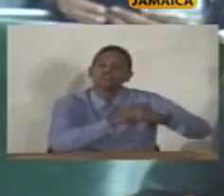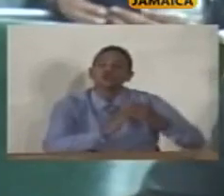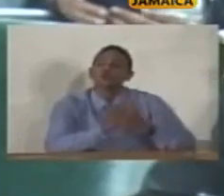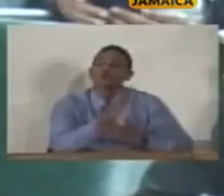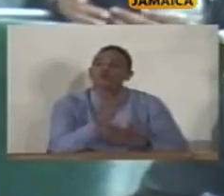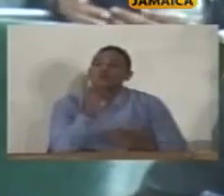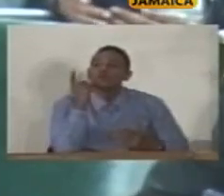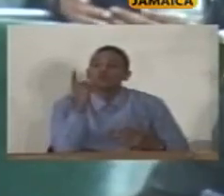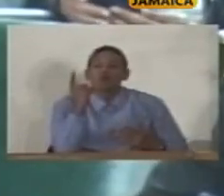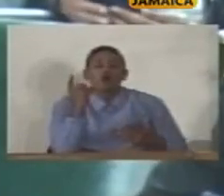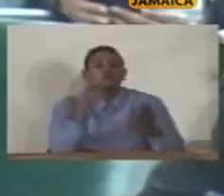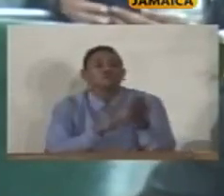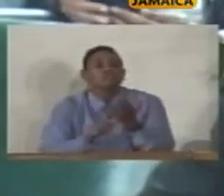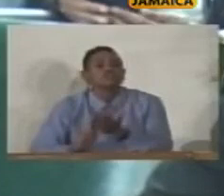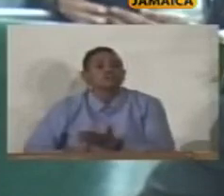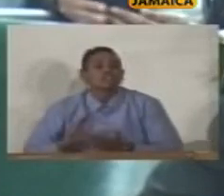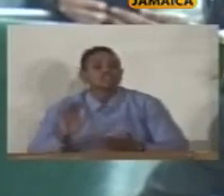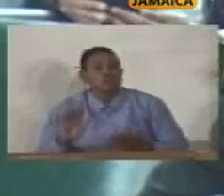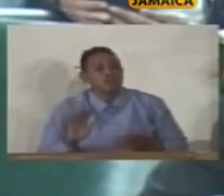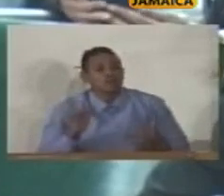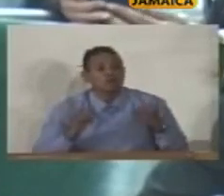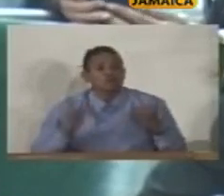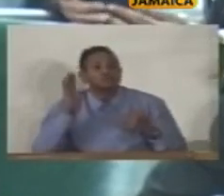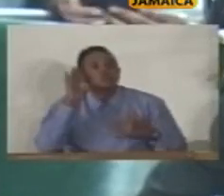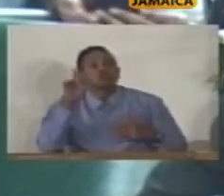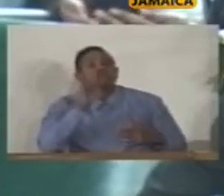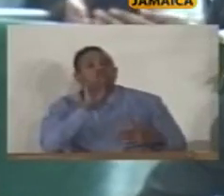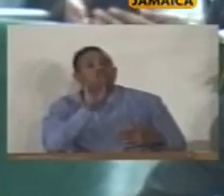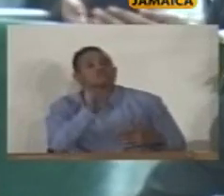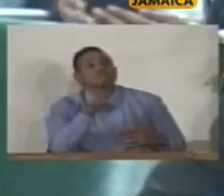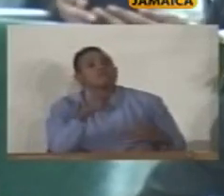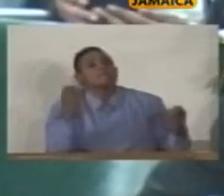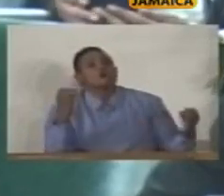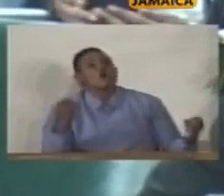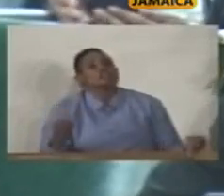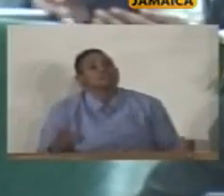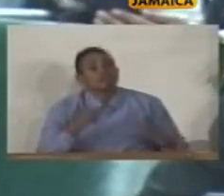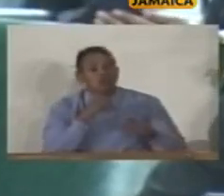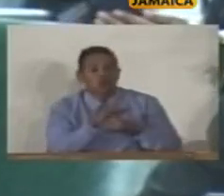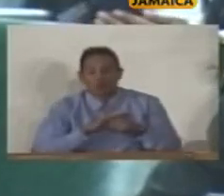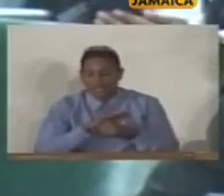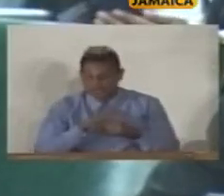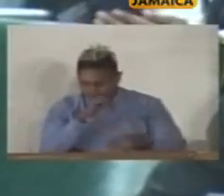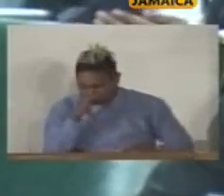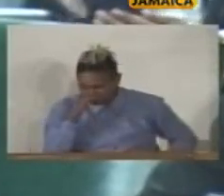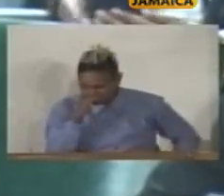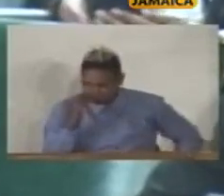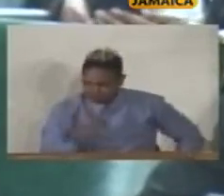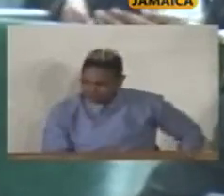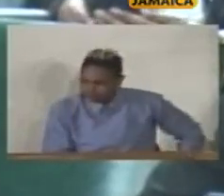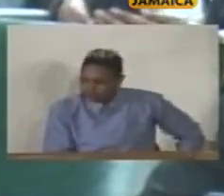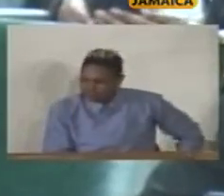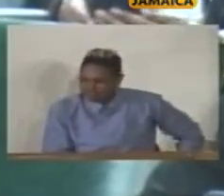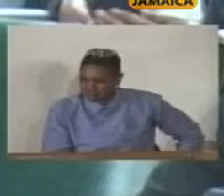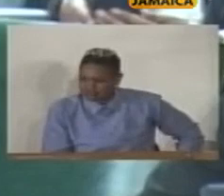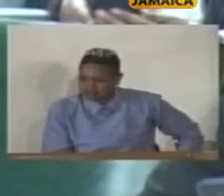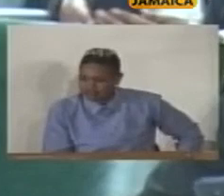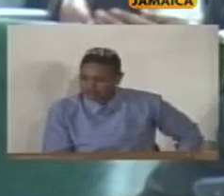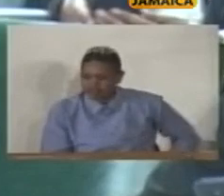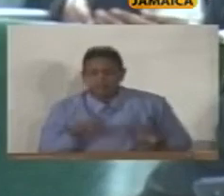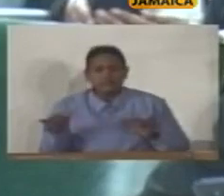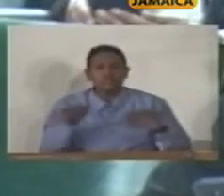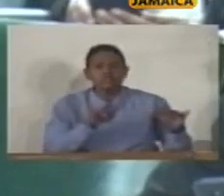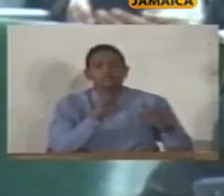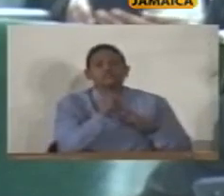one registration, which would designate multiple locations. A similar situation